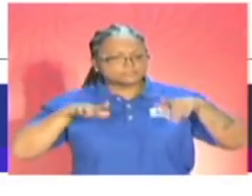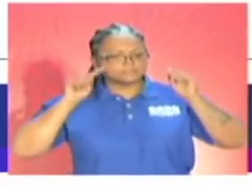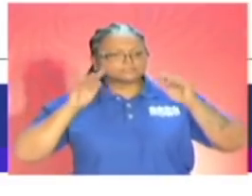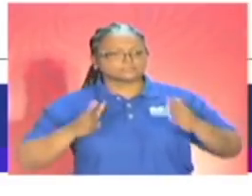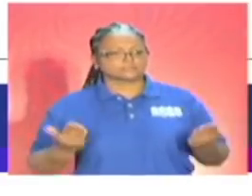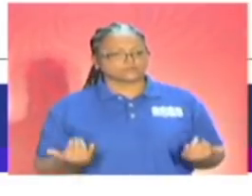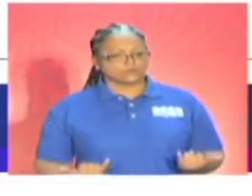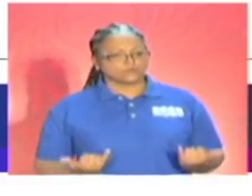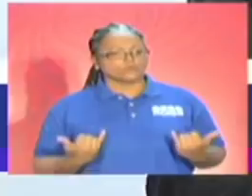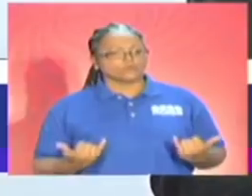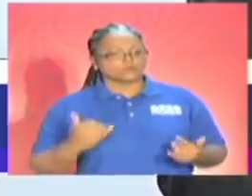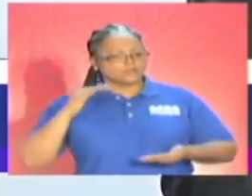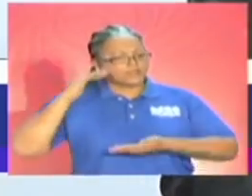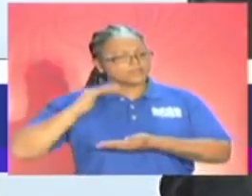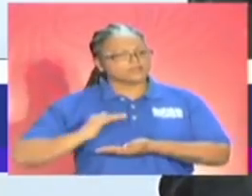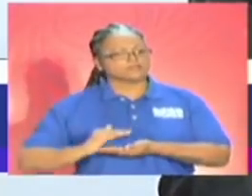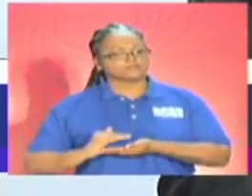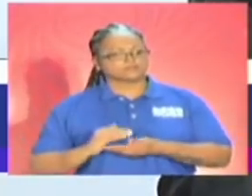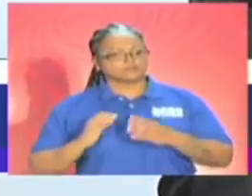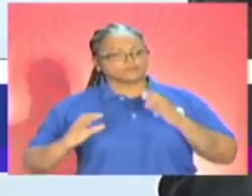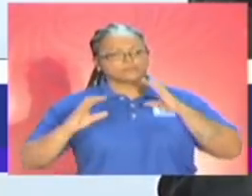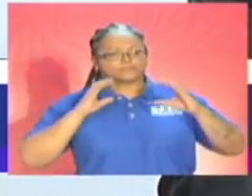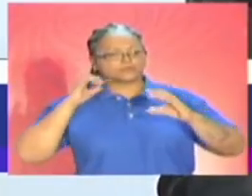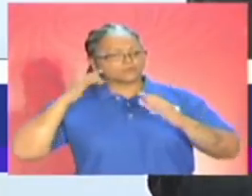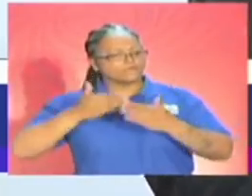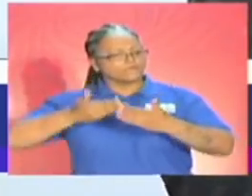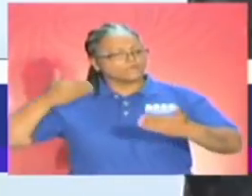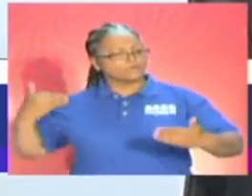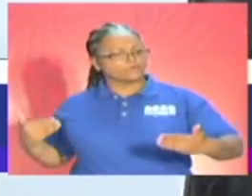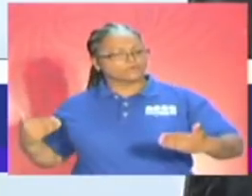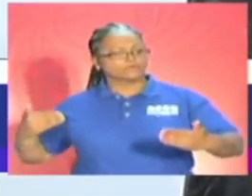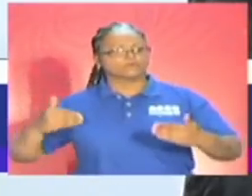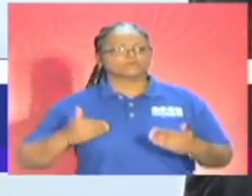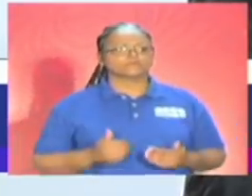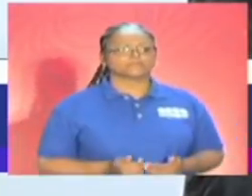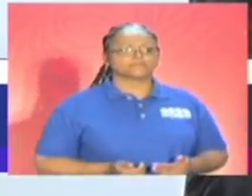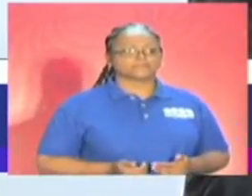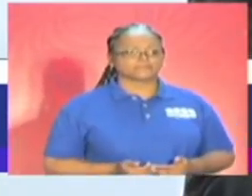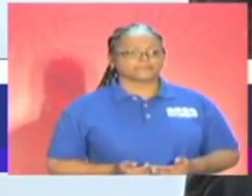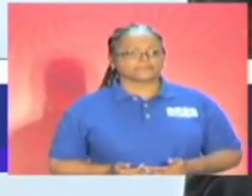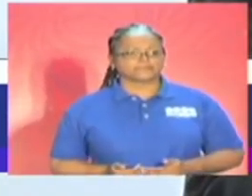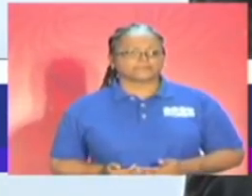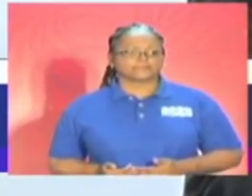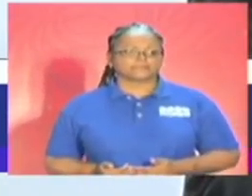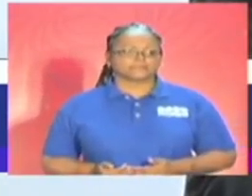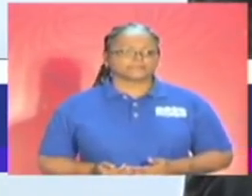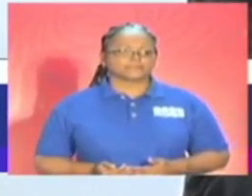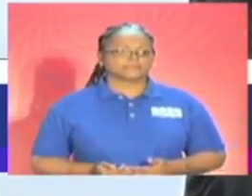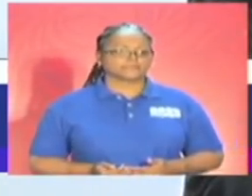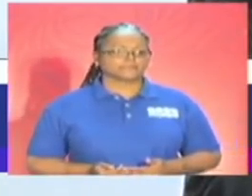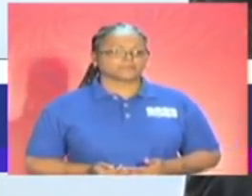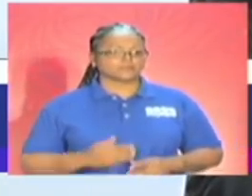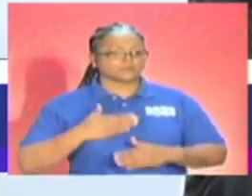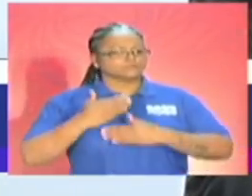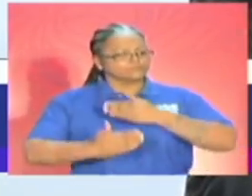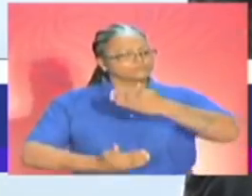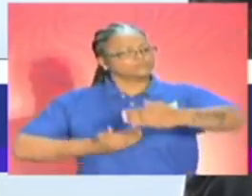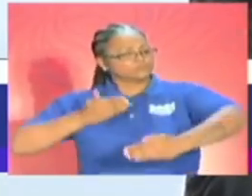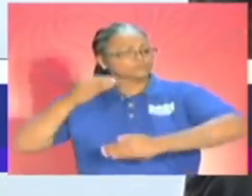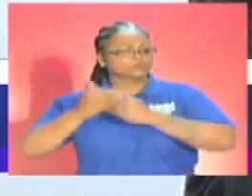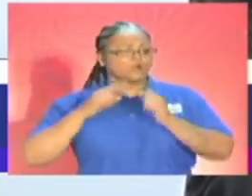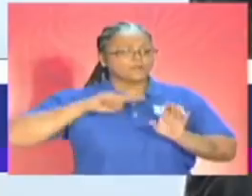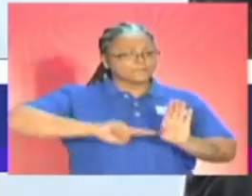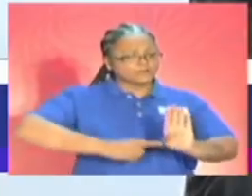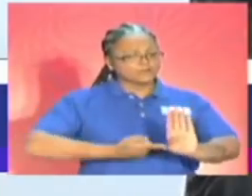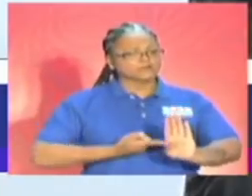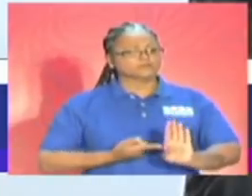you. Hi, so just the rollout would have just started a few hours ago. I didn't get any update from Dr. Sidhu Singh as yet, but